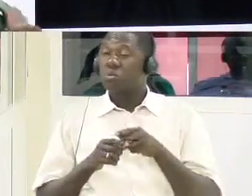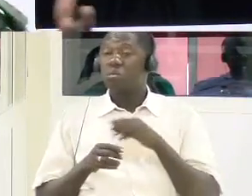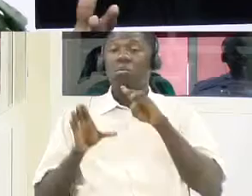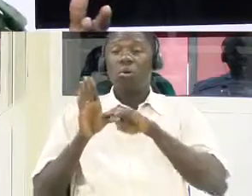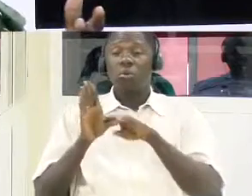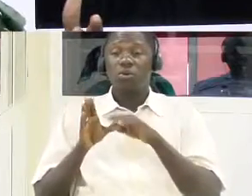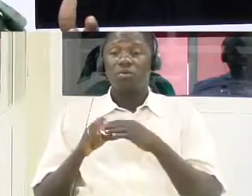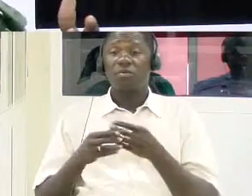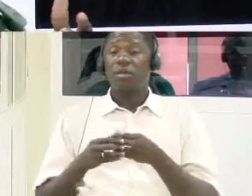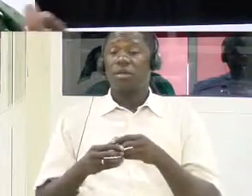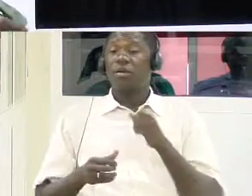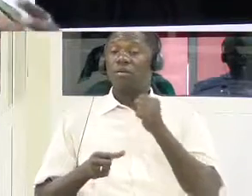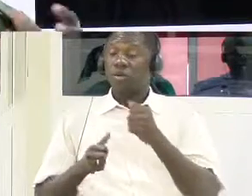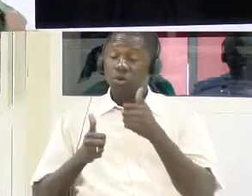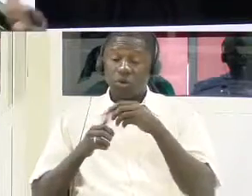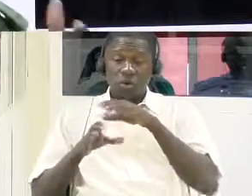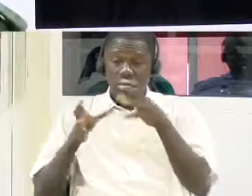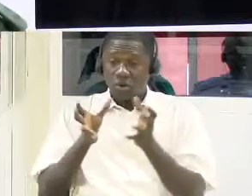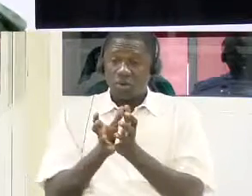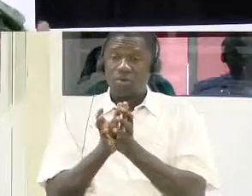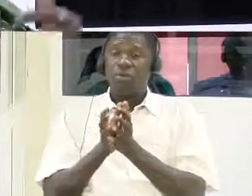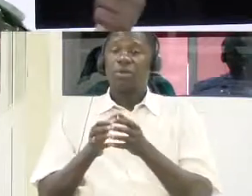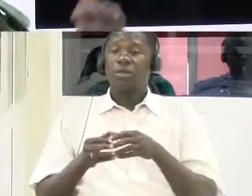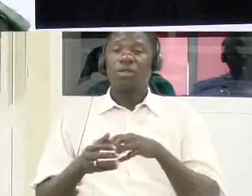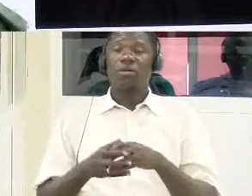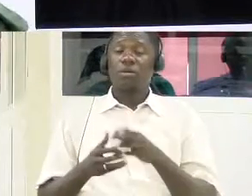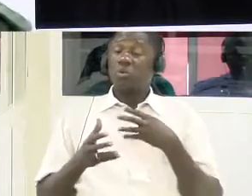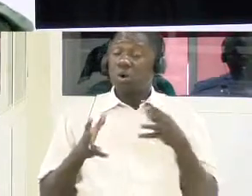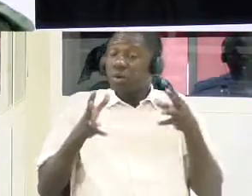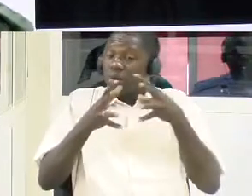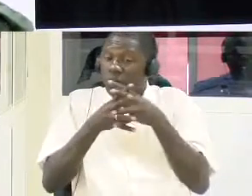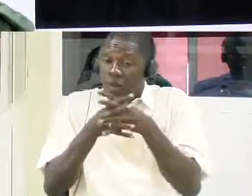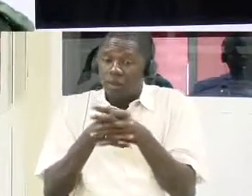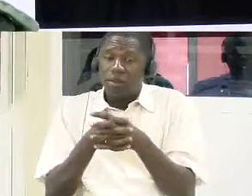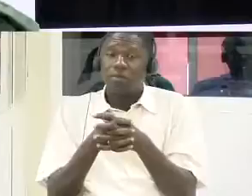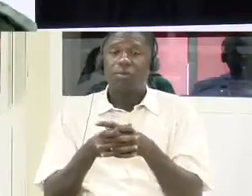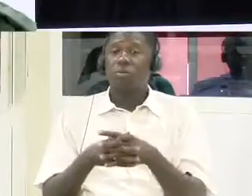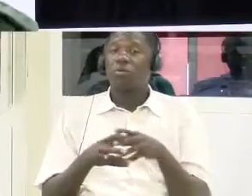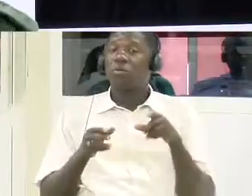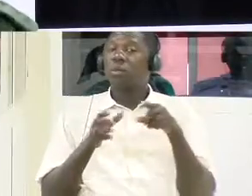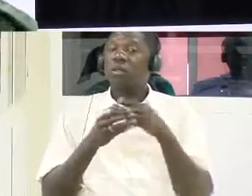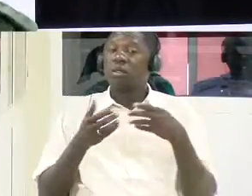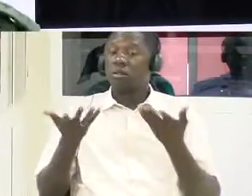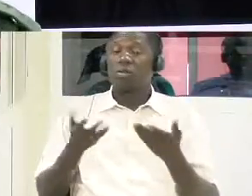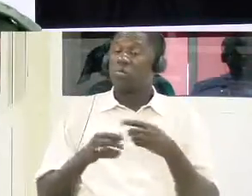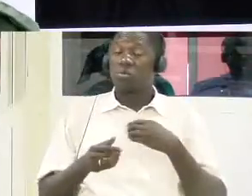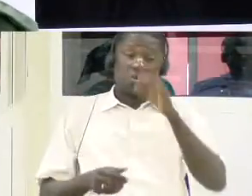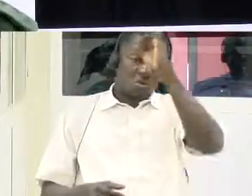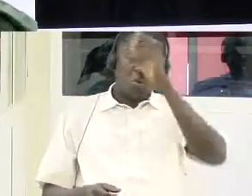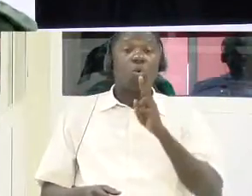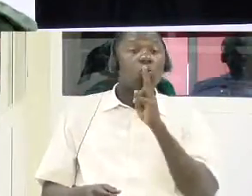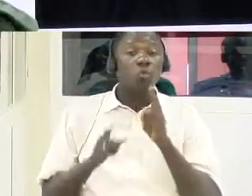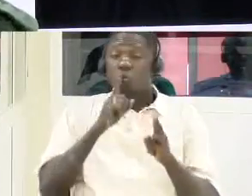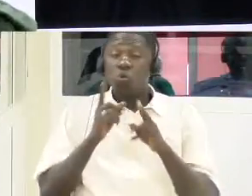members of the fifth column, you know, enemies within us who are conniving with our dissidents, and we don't know who is